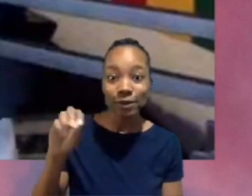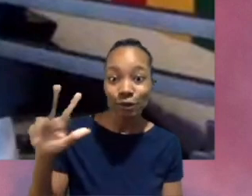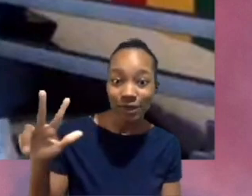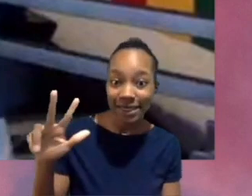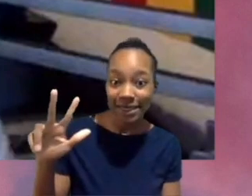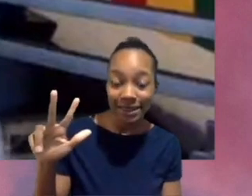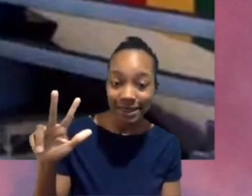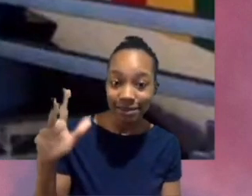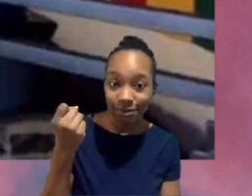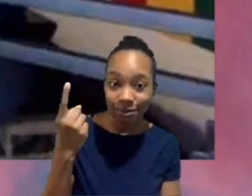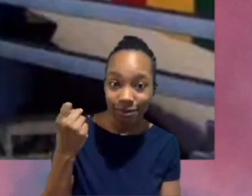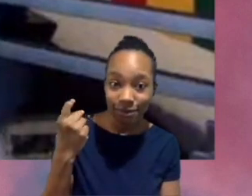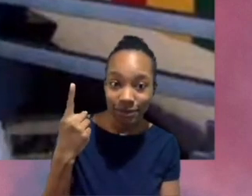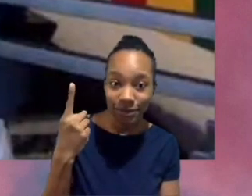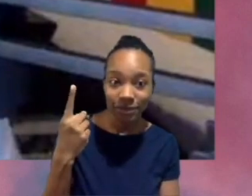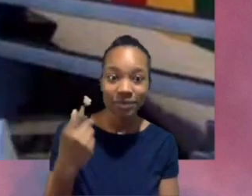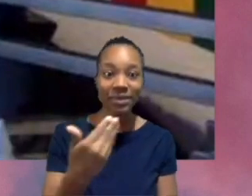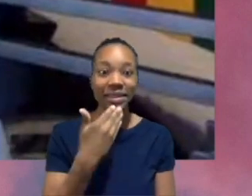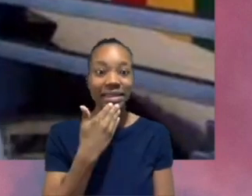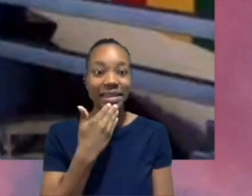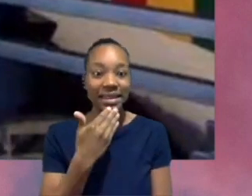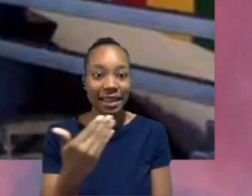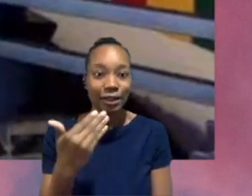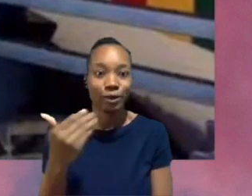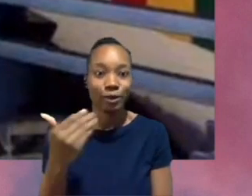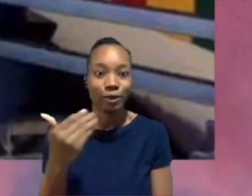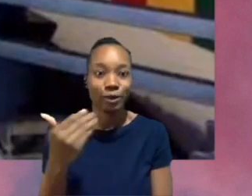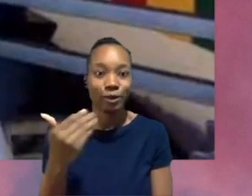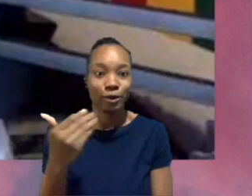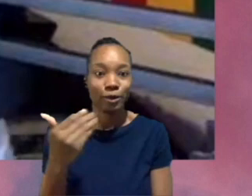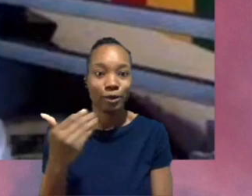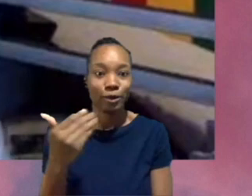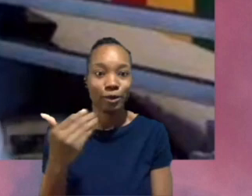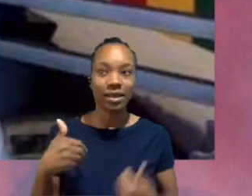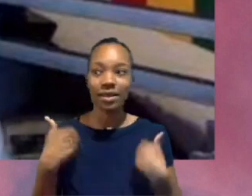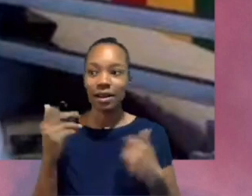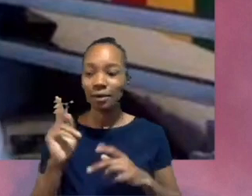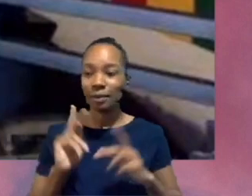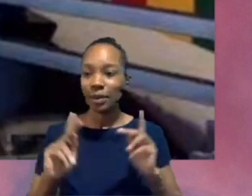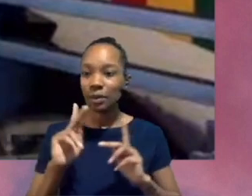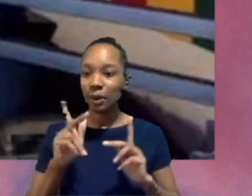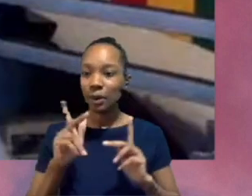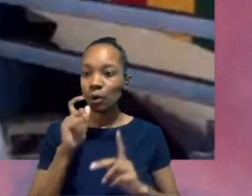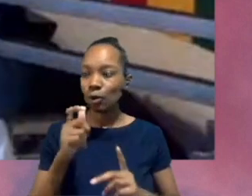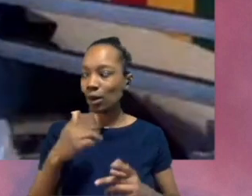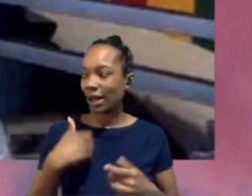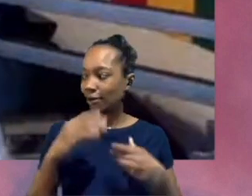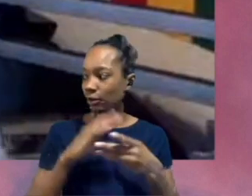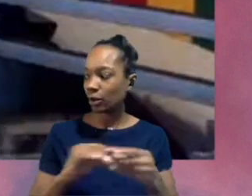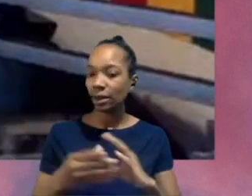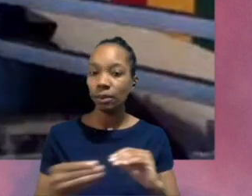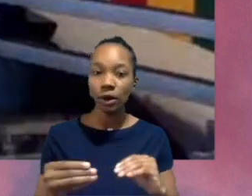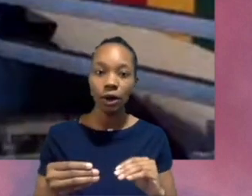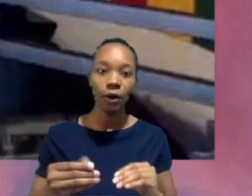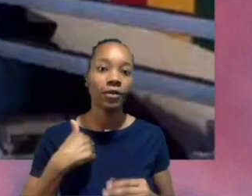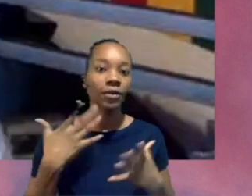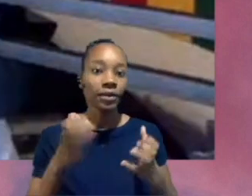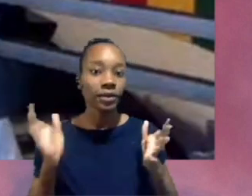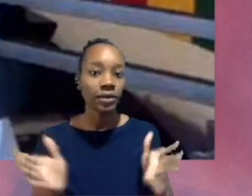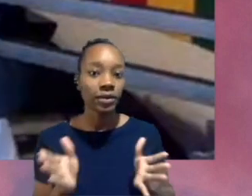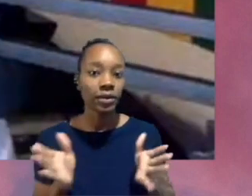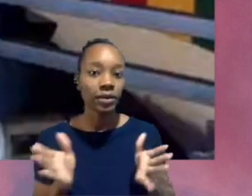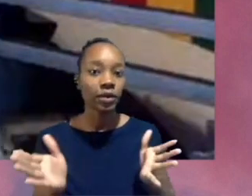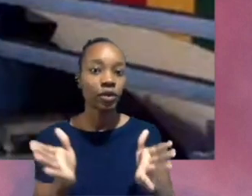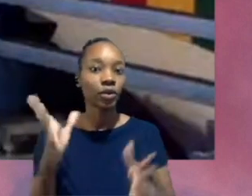just thank you to the poets, thank you to the young people who are telling the stories, and I just want to urge everybody else to listen, right? We have to